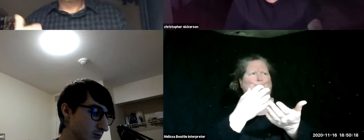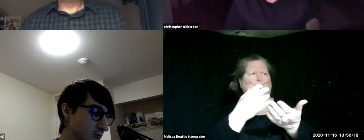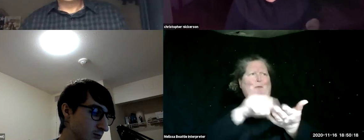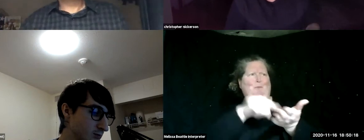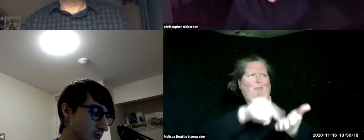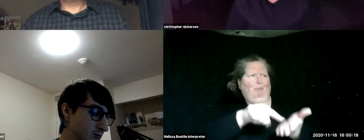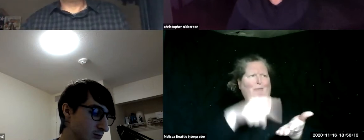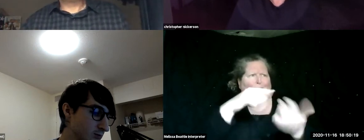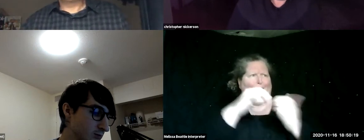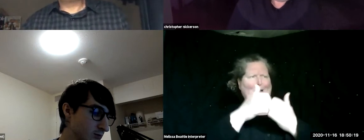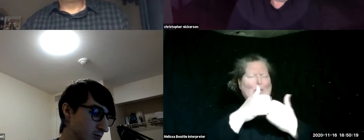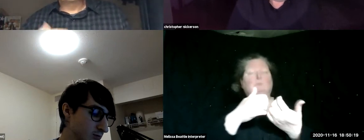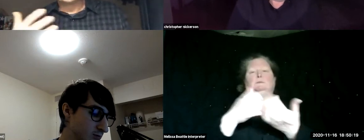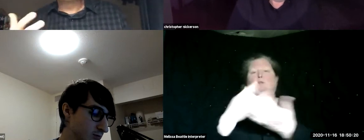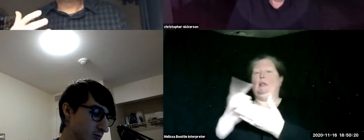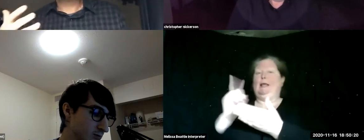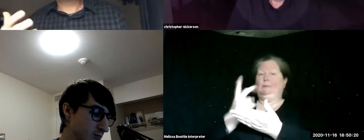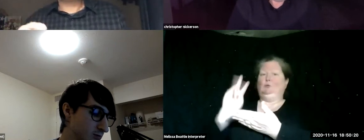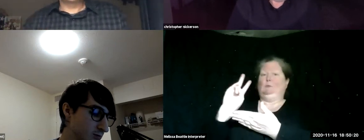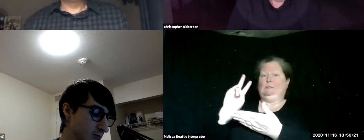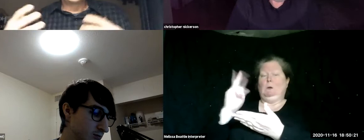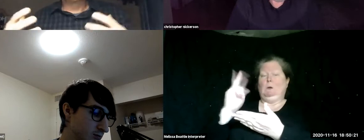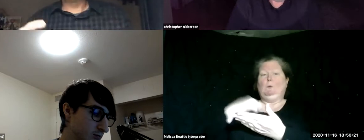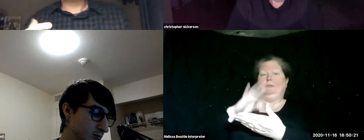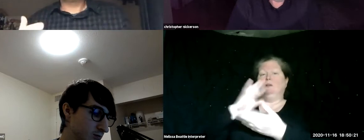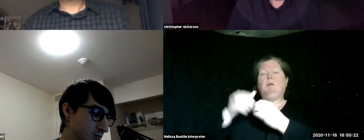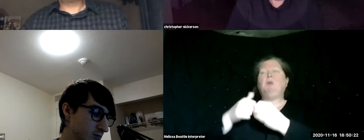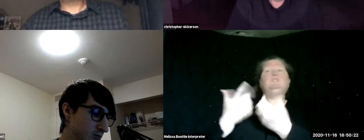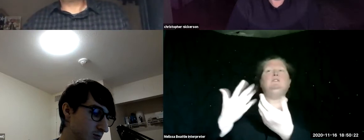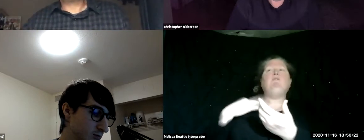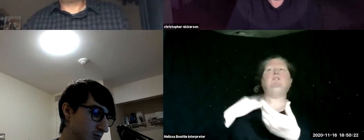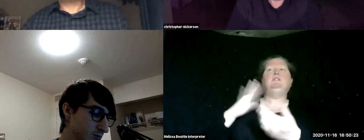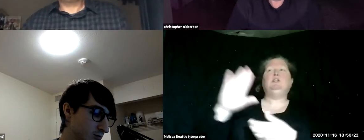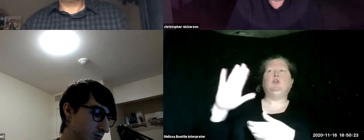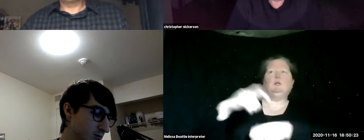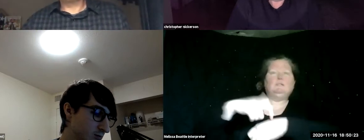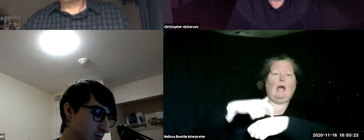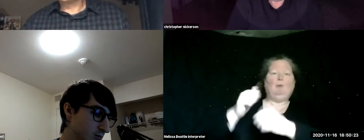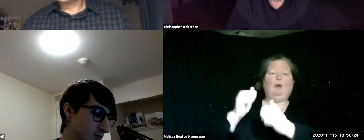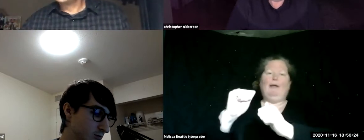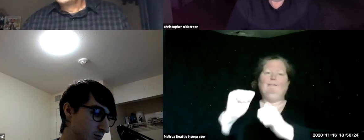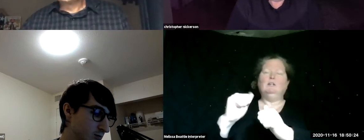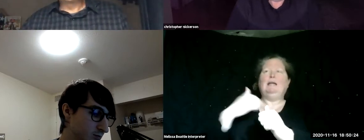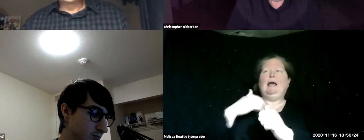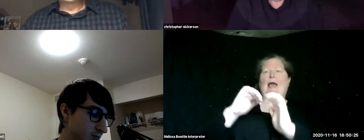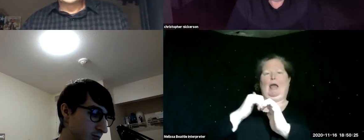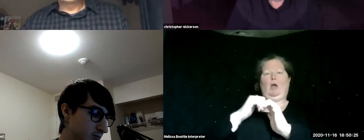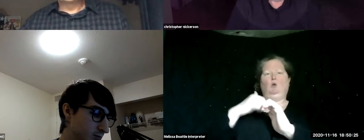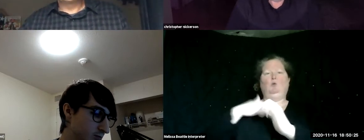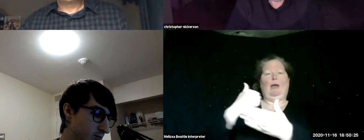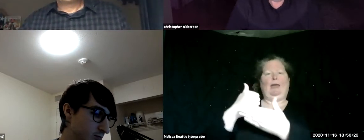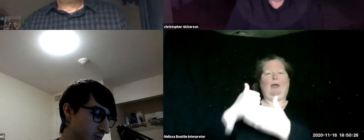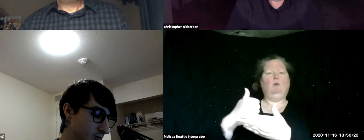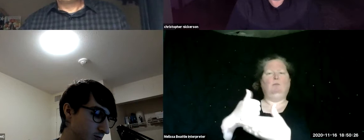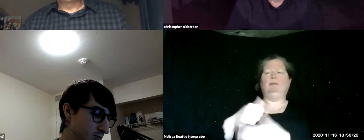about this a little bit last week and the week prior, just volunteering their time and effort and energy in that space of, you know, how do I help out, you know, the donut shop